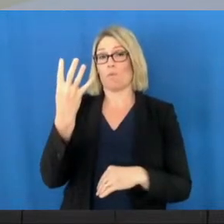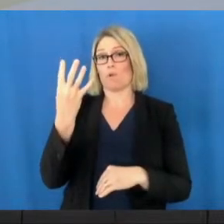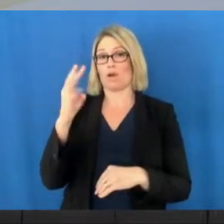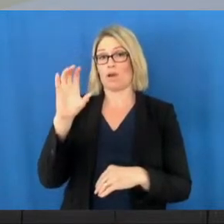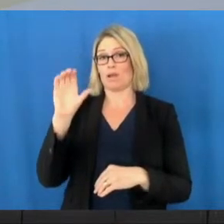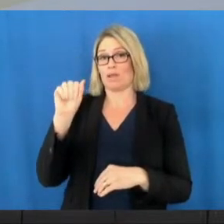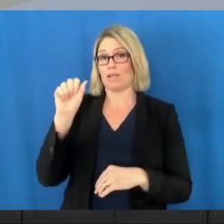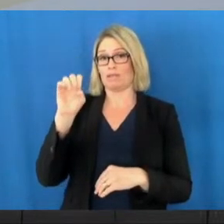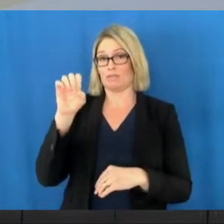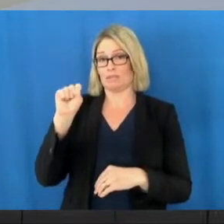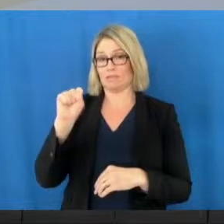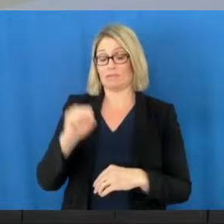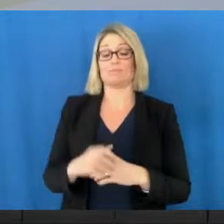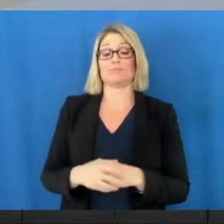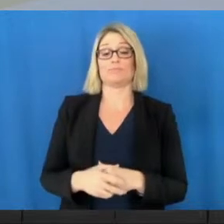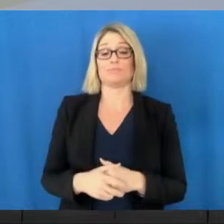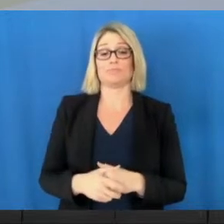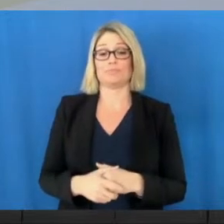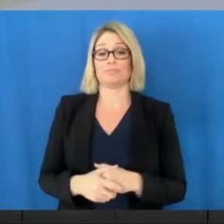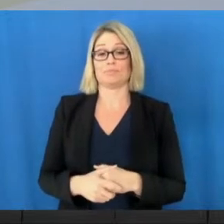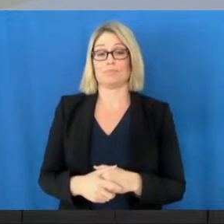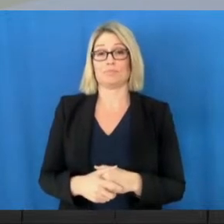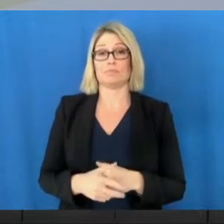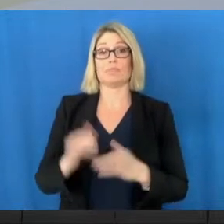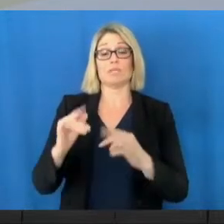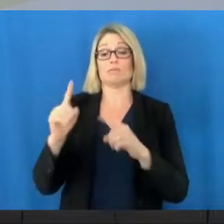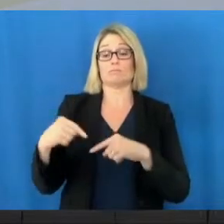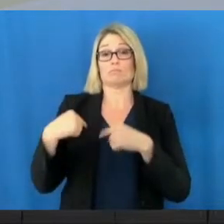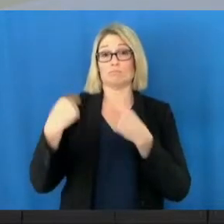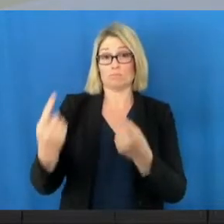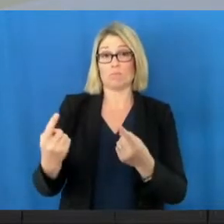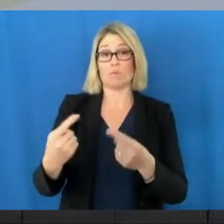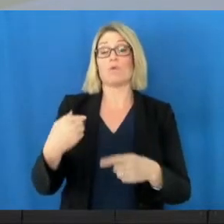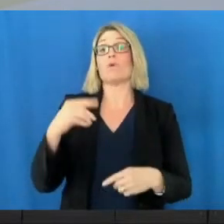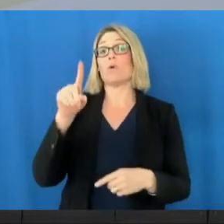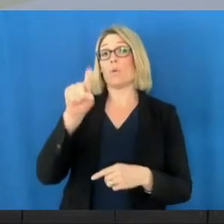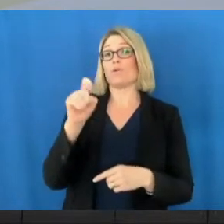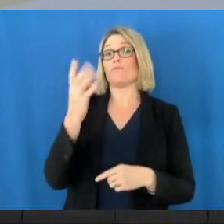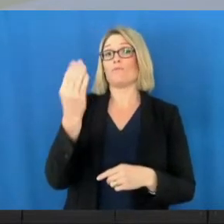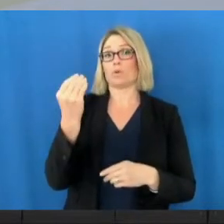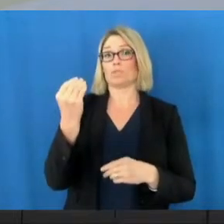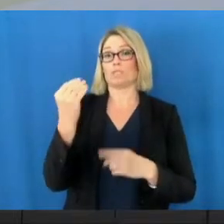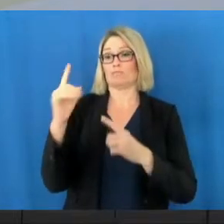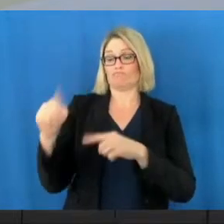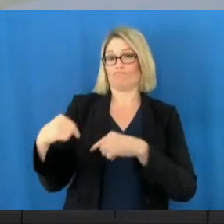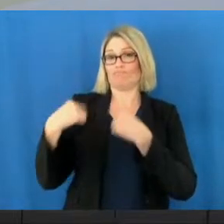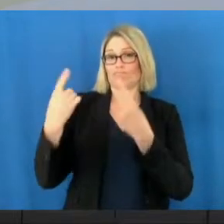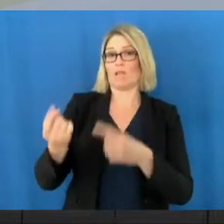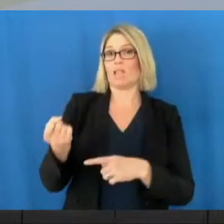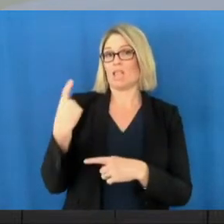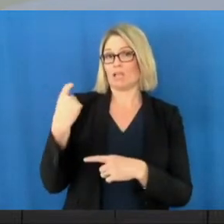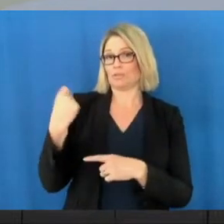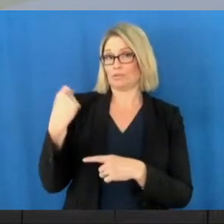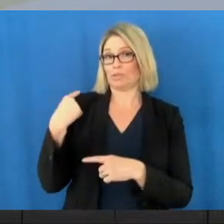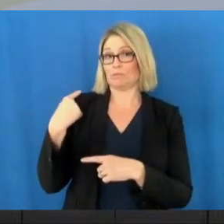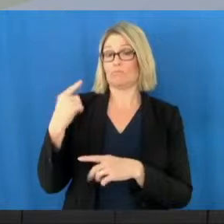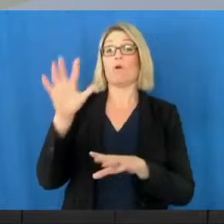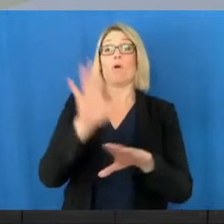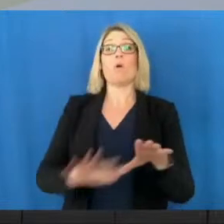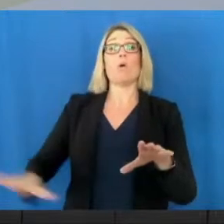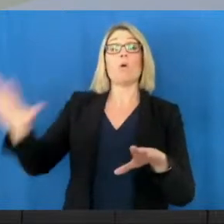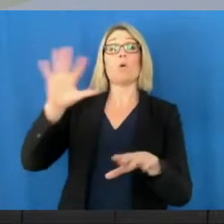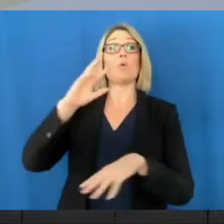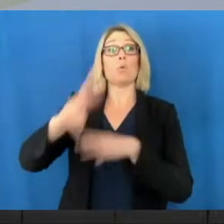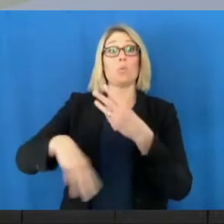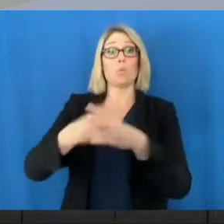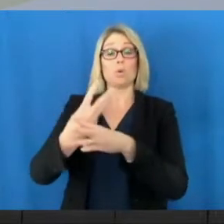Since the pandemic began, I think we've had 114 cases of COVID-19. Worldwide, there have been